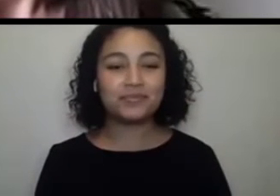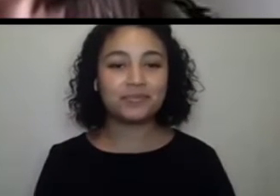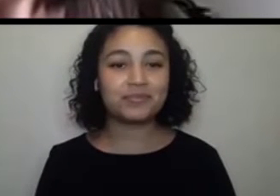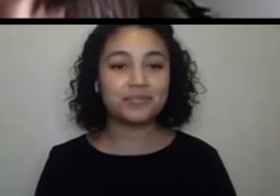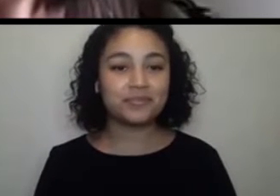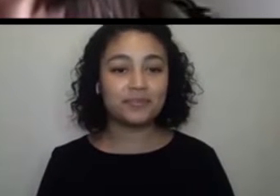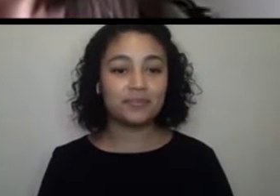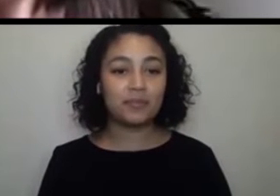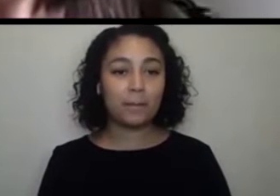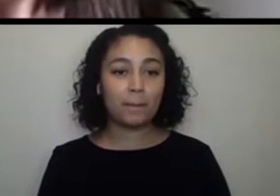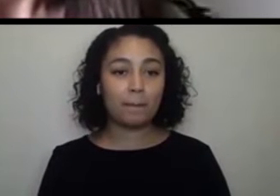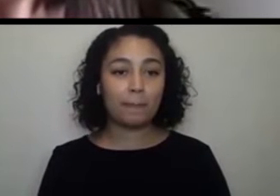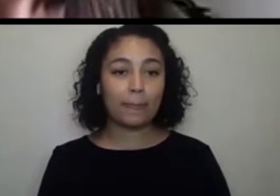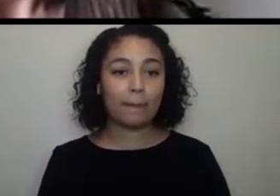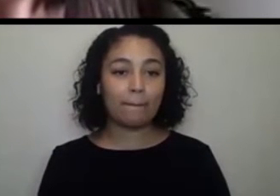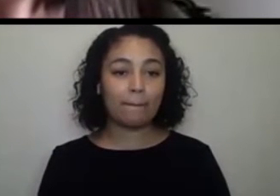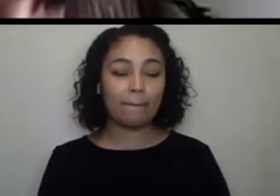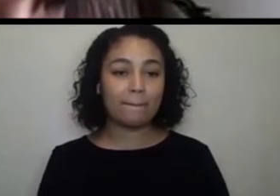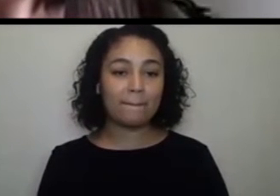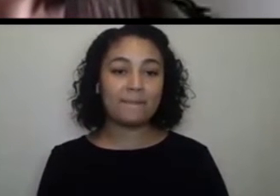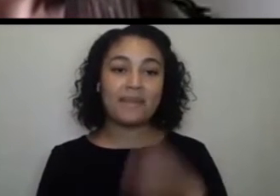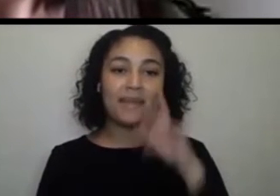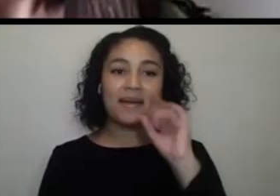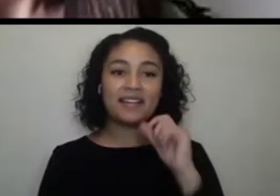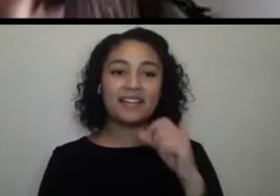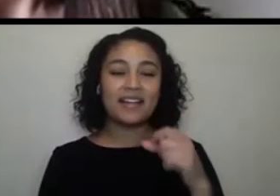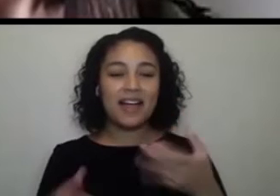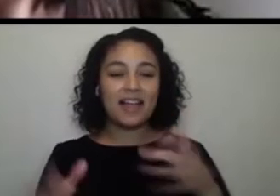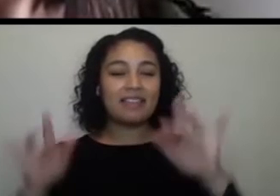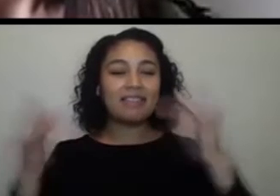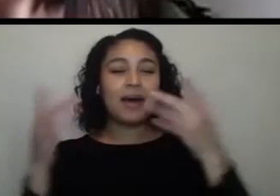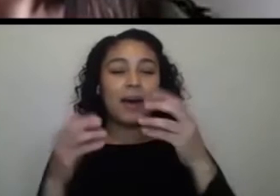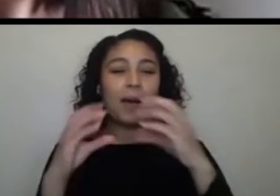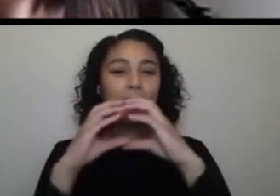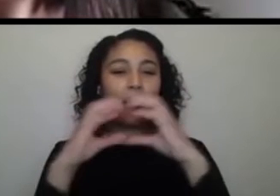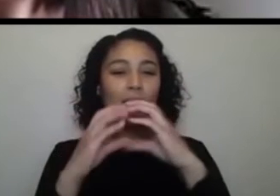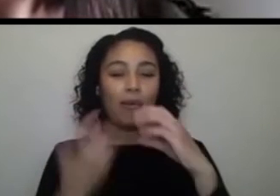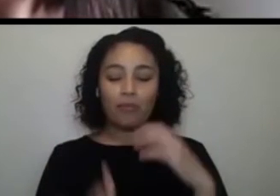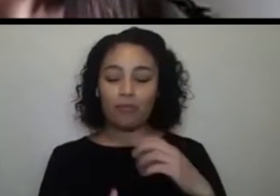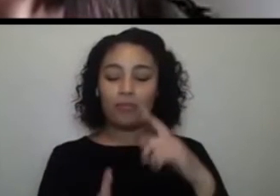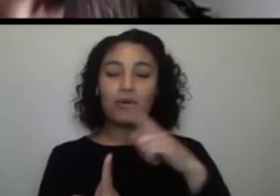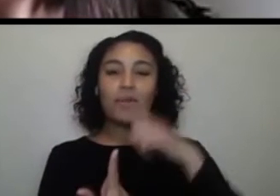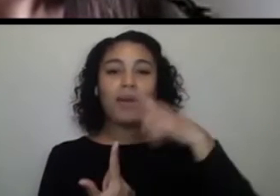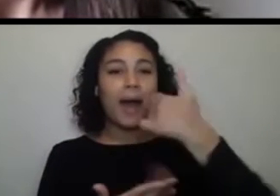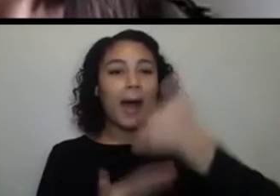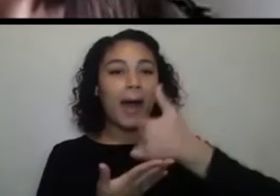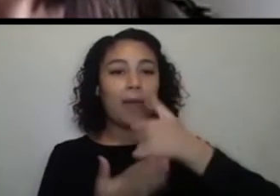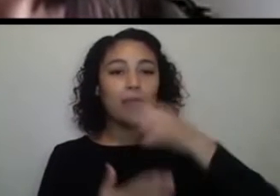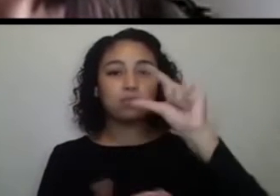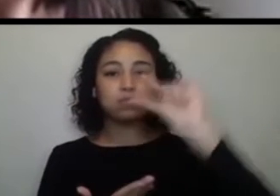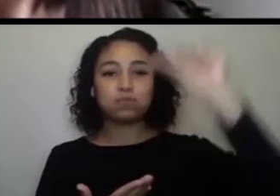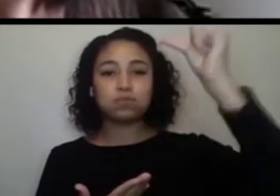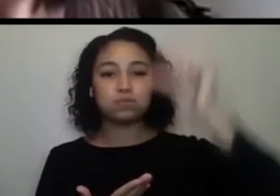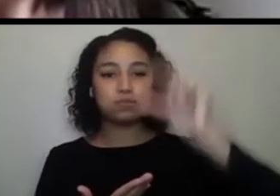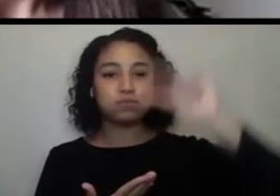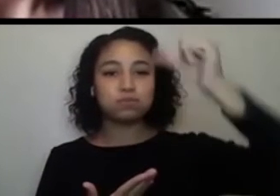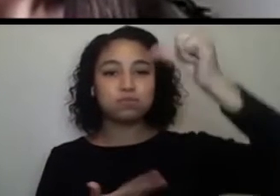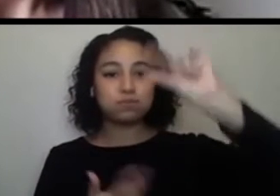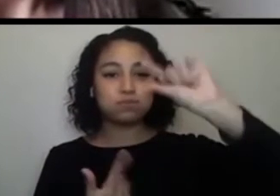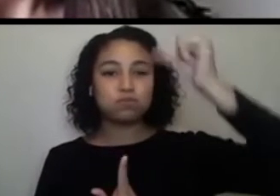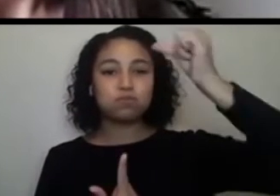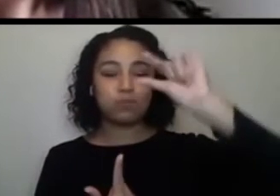You can take a ping-pong ball and keep it in the air with this thing.